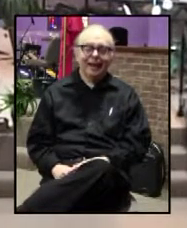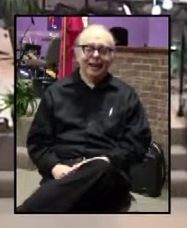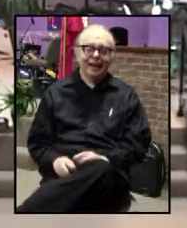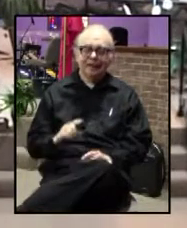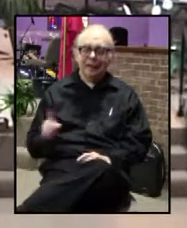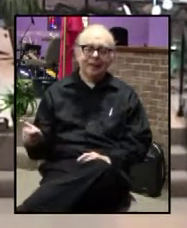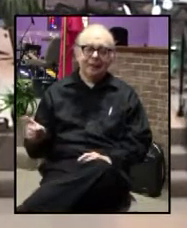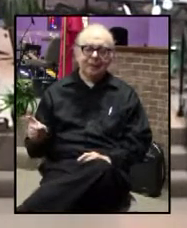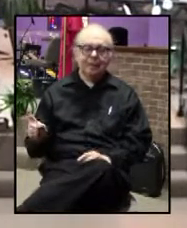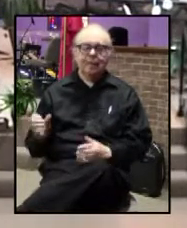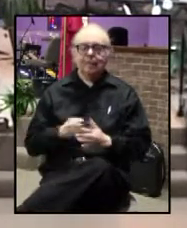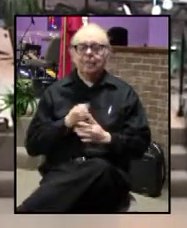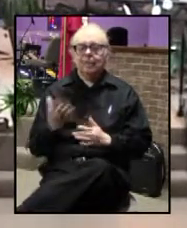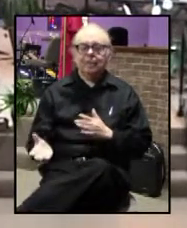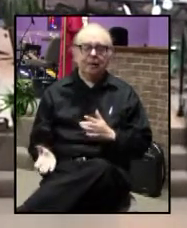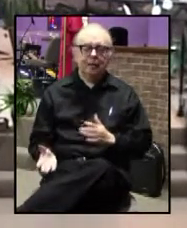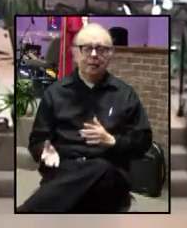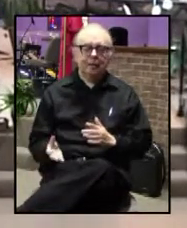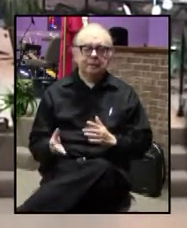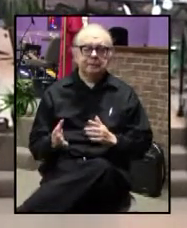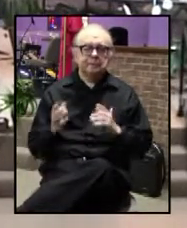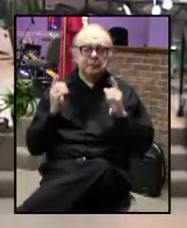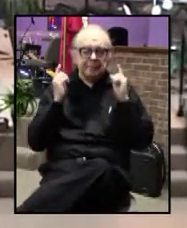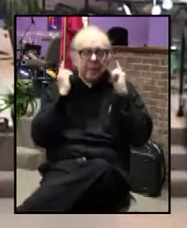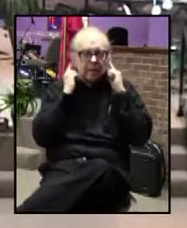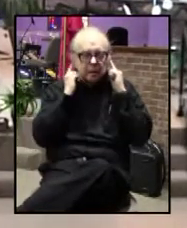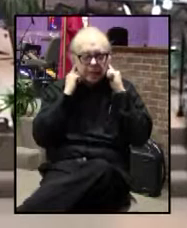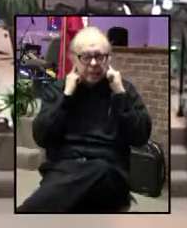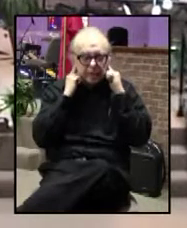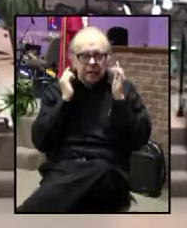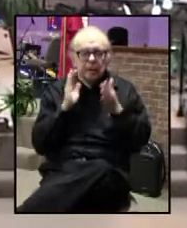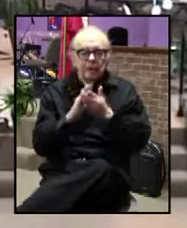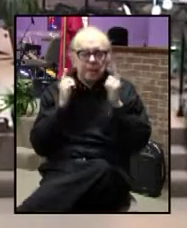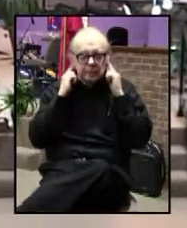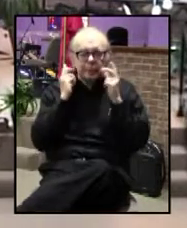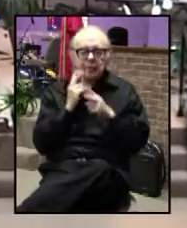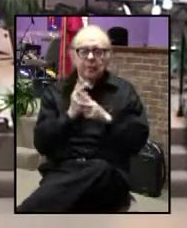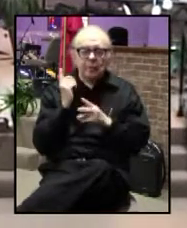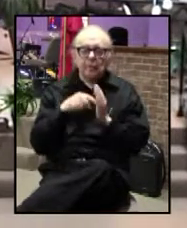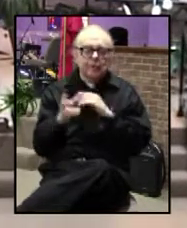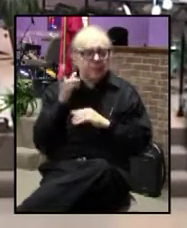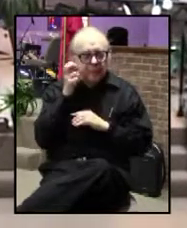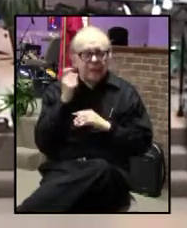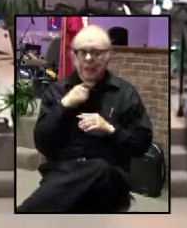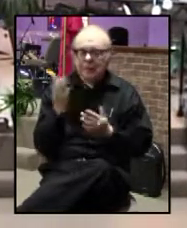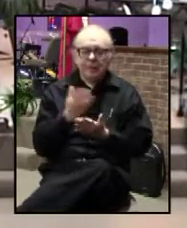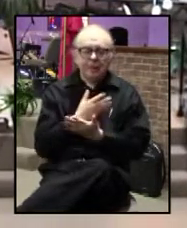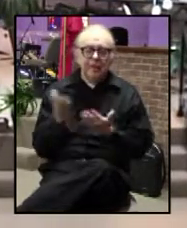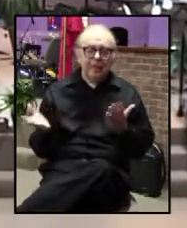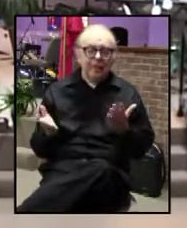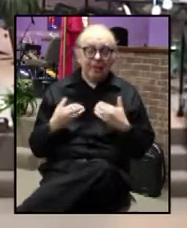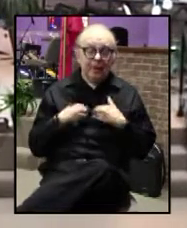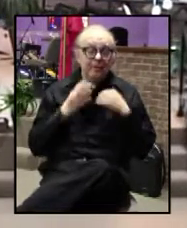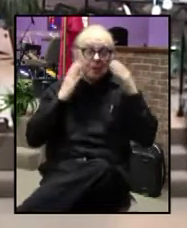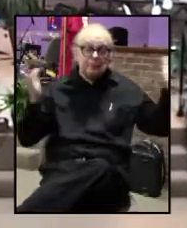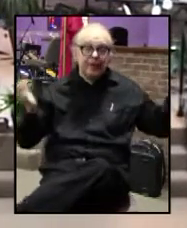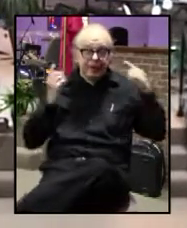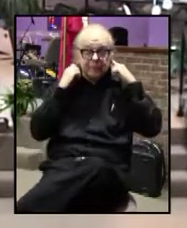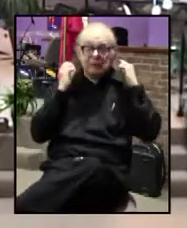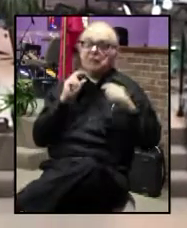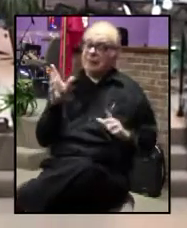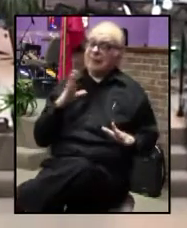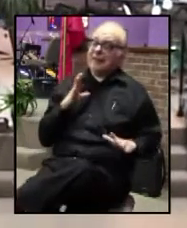And there's a song out there, "Little ears, be careful what you hear." He doesn't say anything to you all that have big ears, so you're